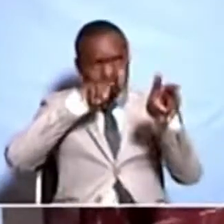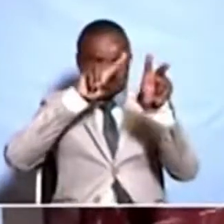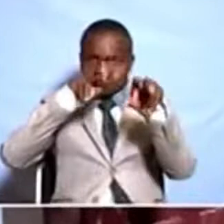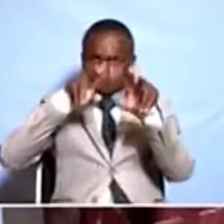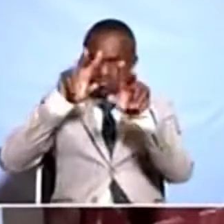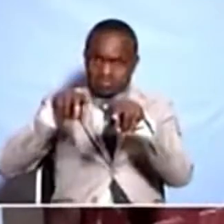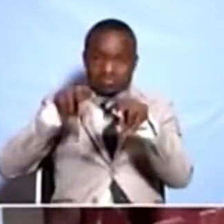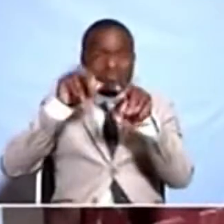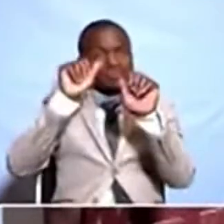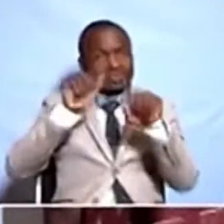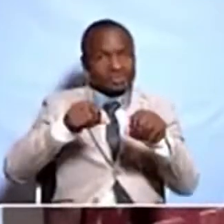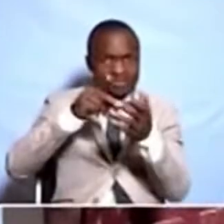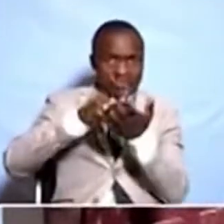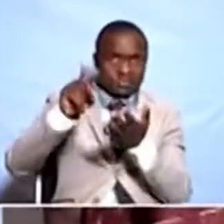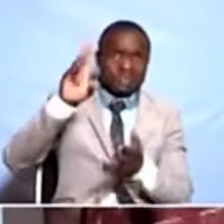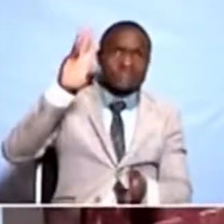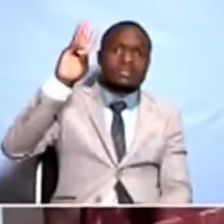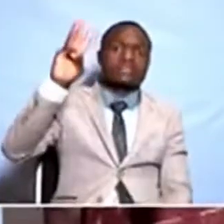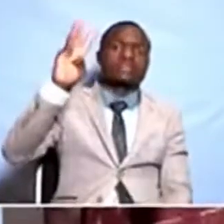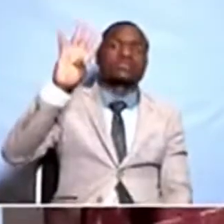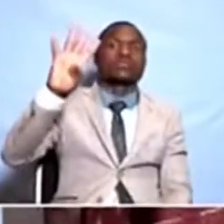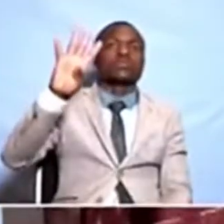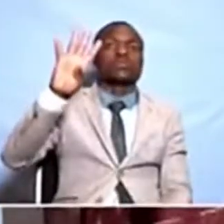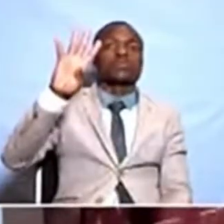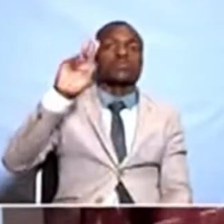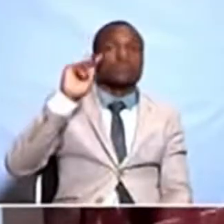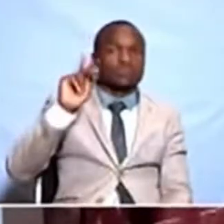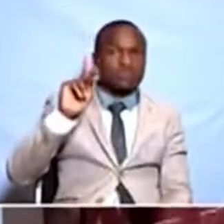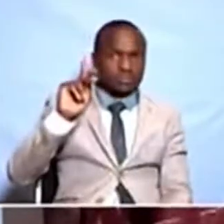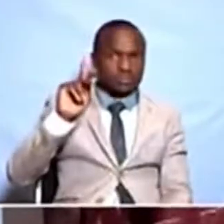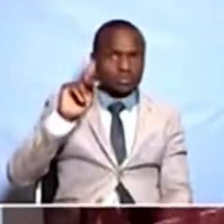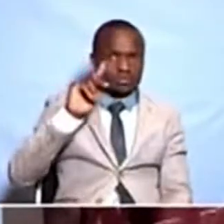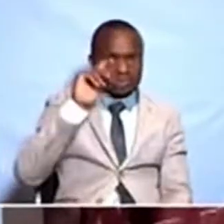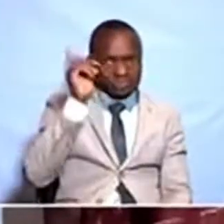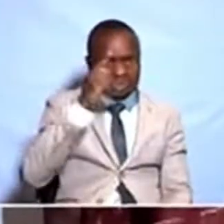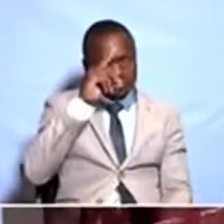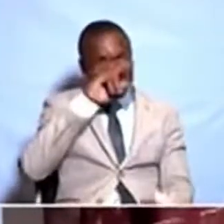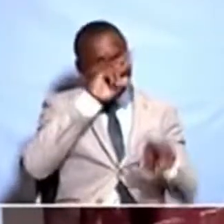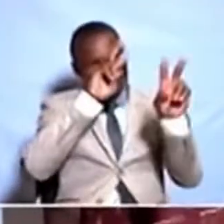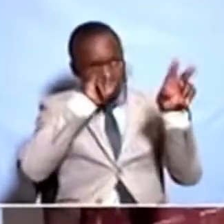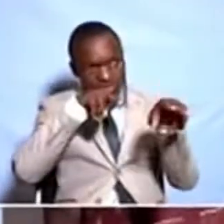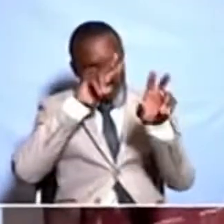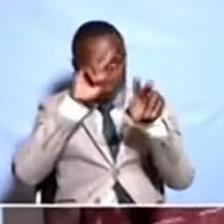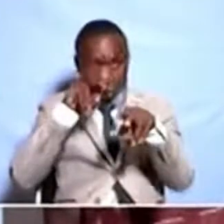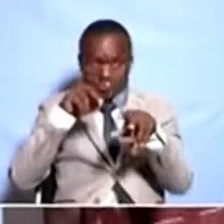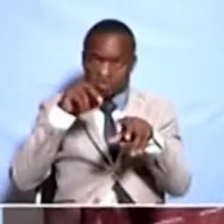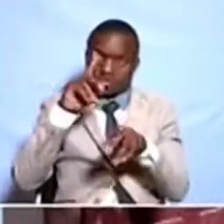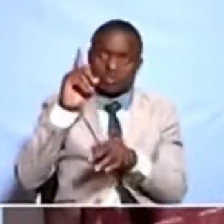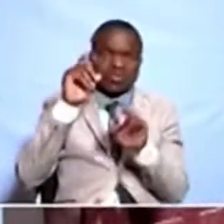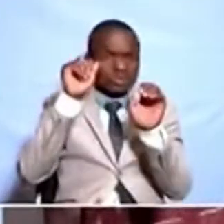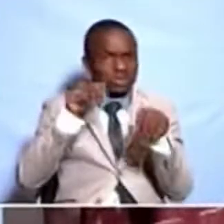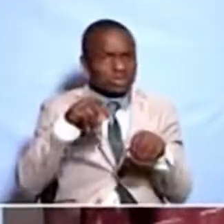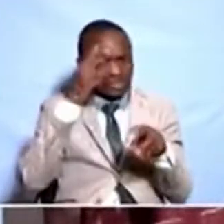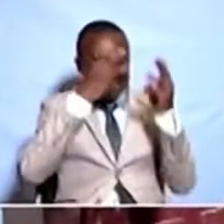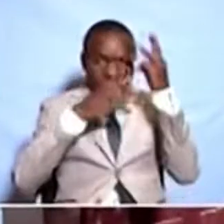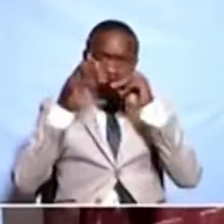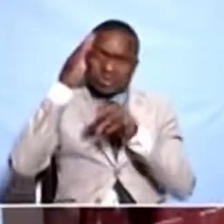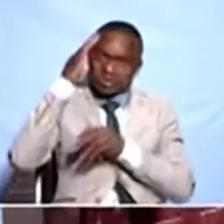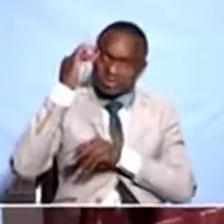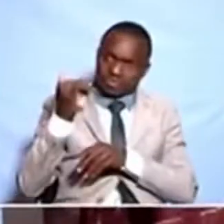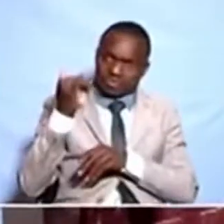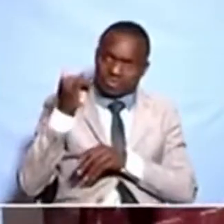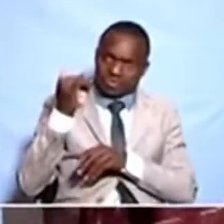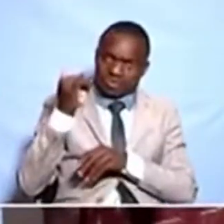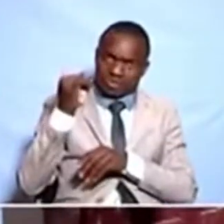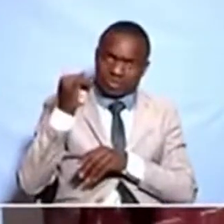be required to pay 64 kwacha for that physical inspection. One may wonder, say, but why do the